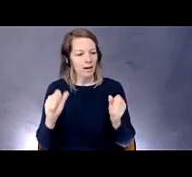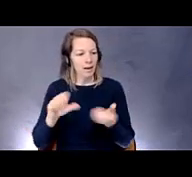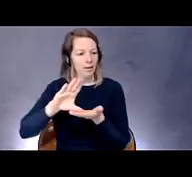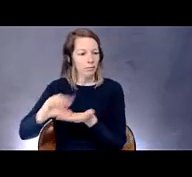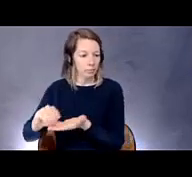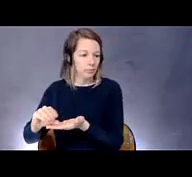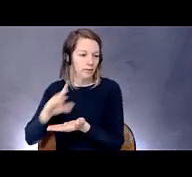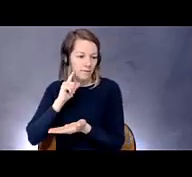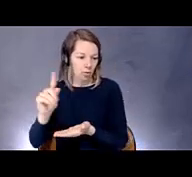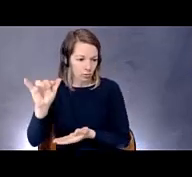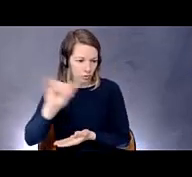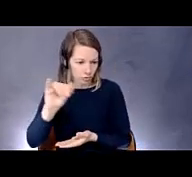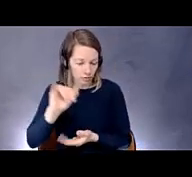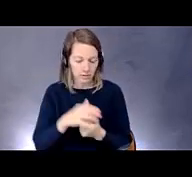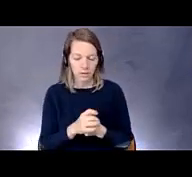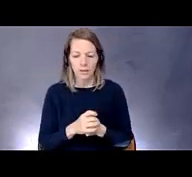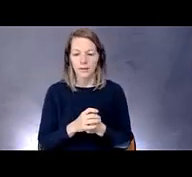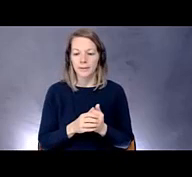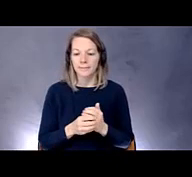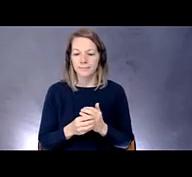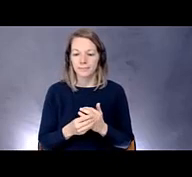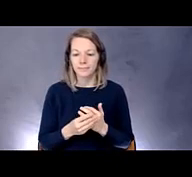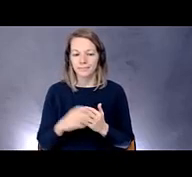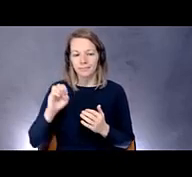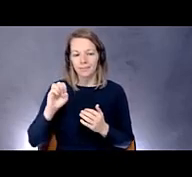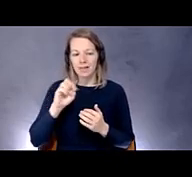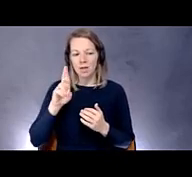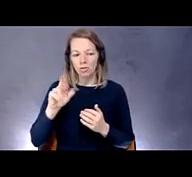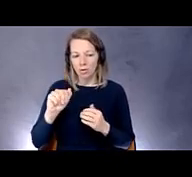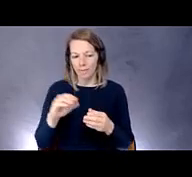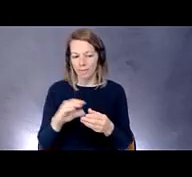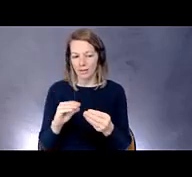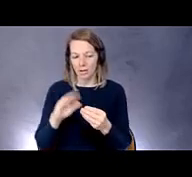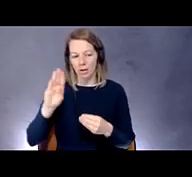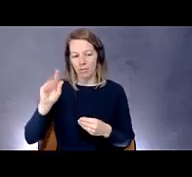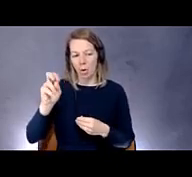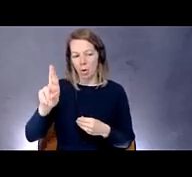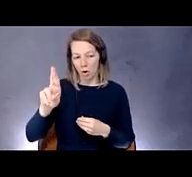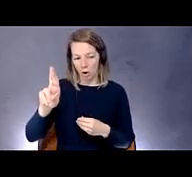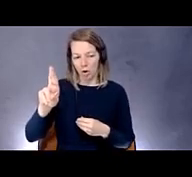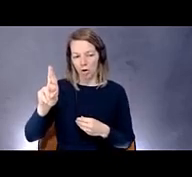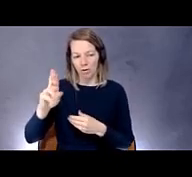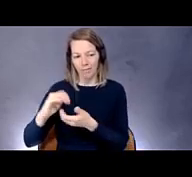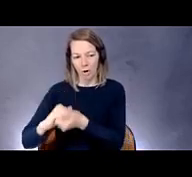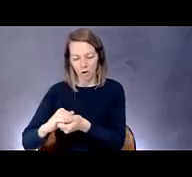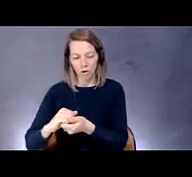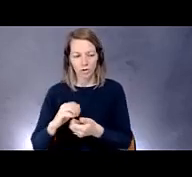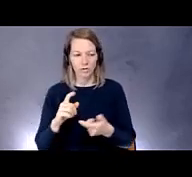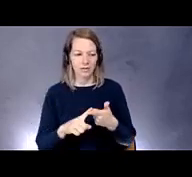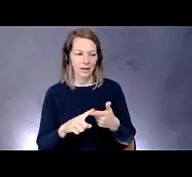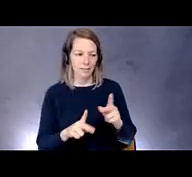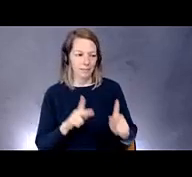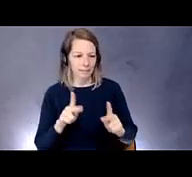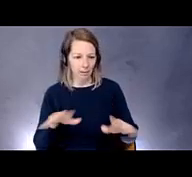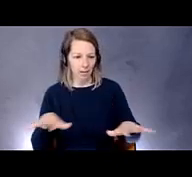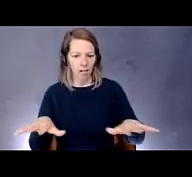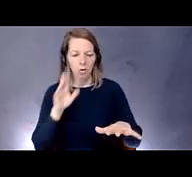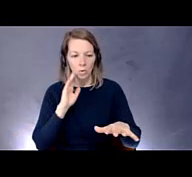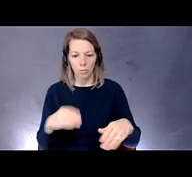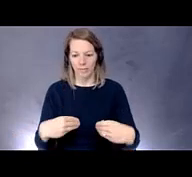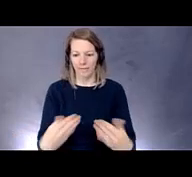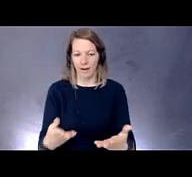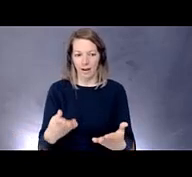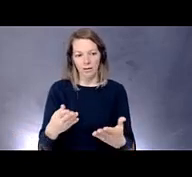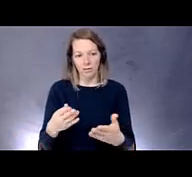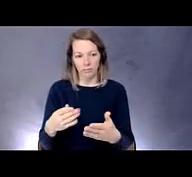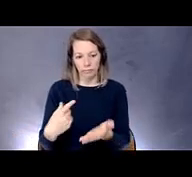partners as Ezra and others touched on earlier, our broker partners and our sisters throughout the state to help get that message out.